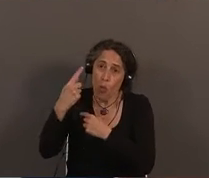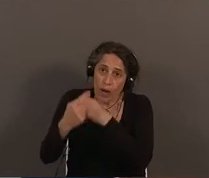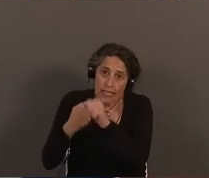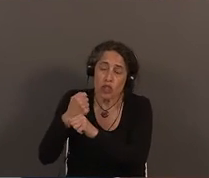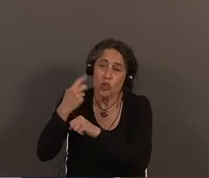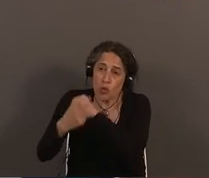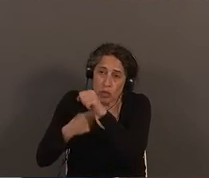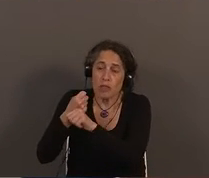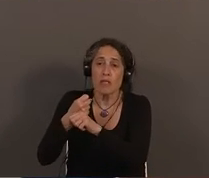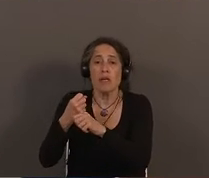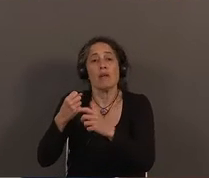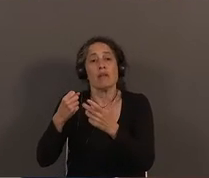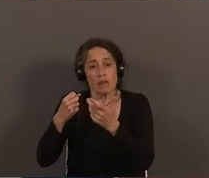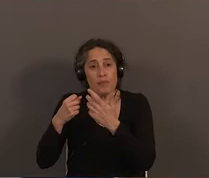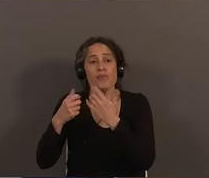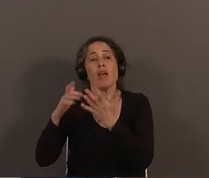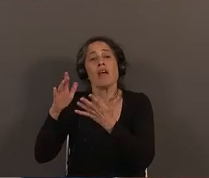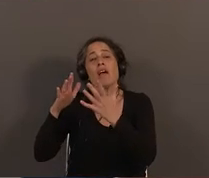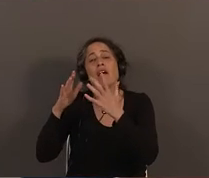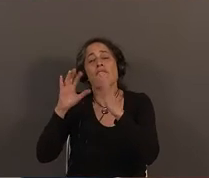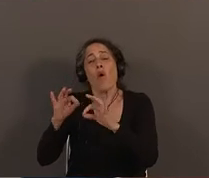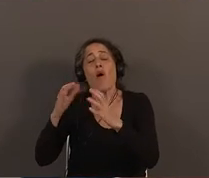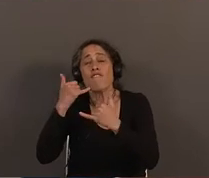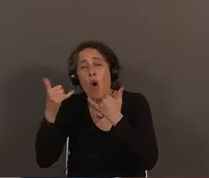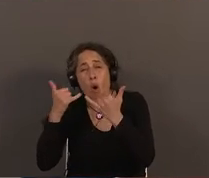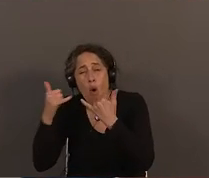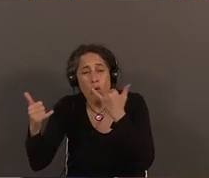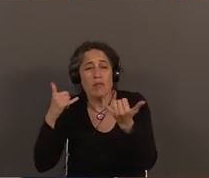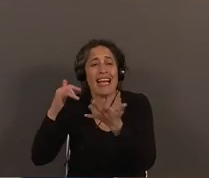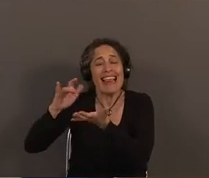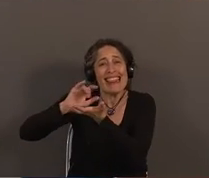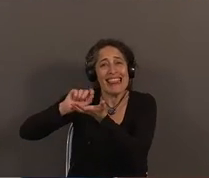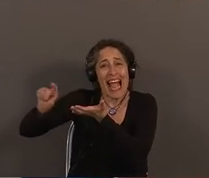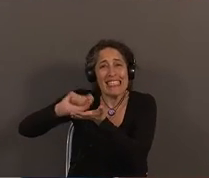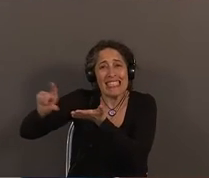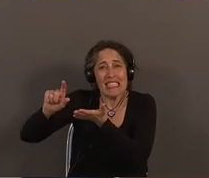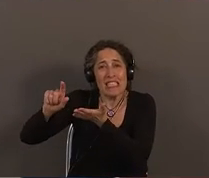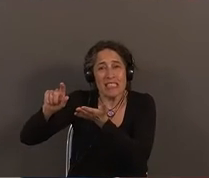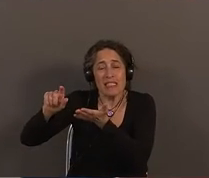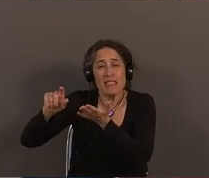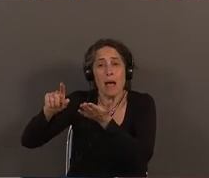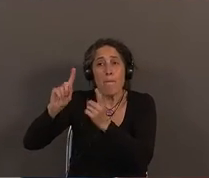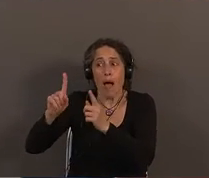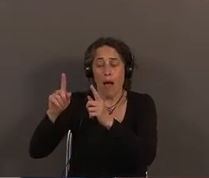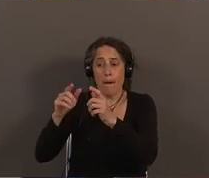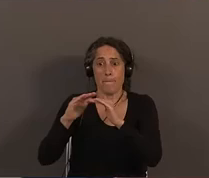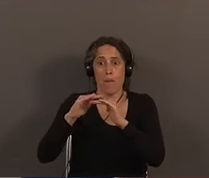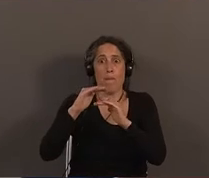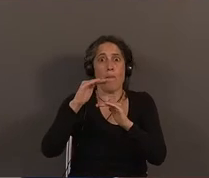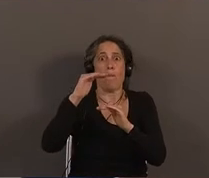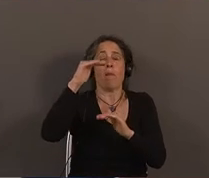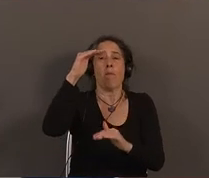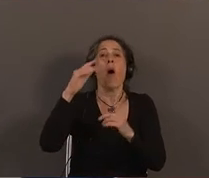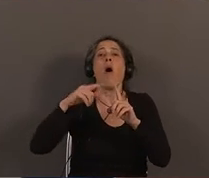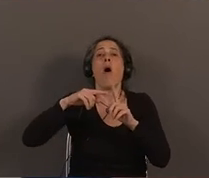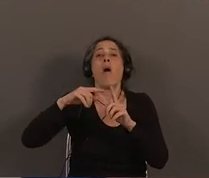and text messages. And then during this 2 years process, more and more people started to use more mobile data, and then they started to